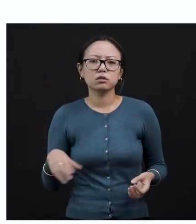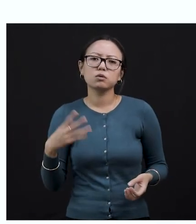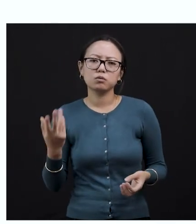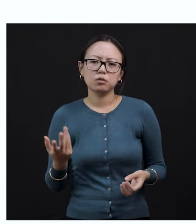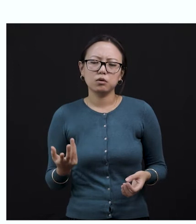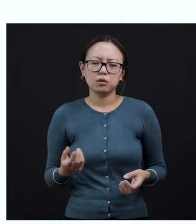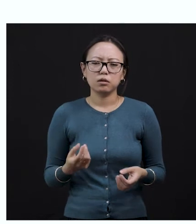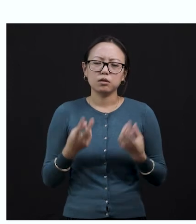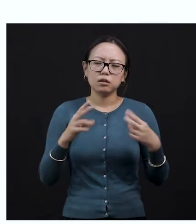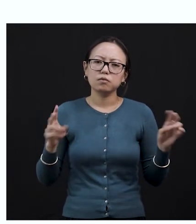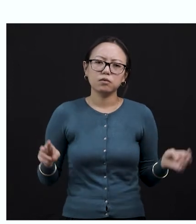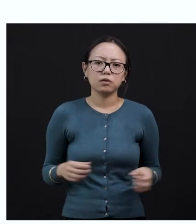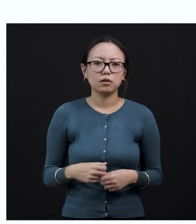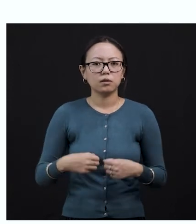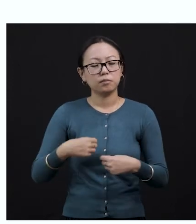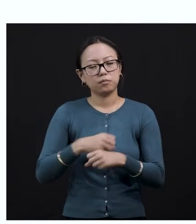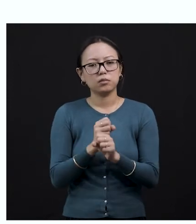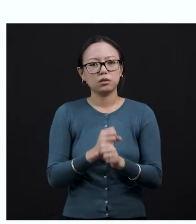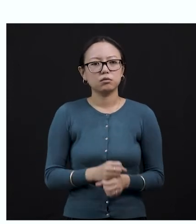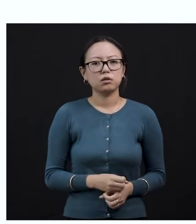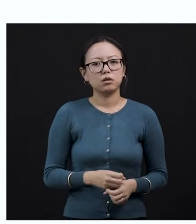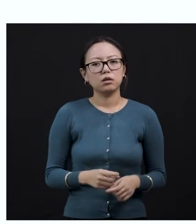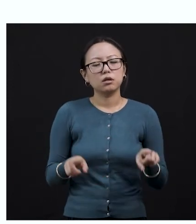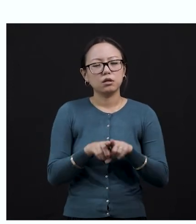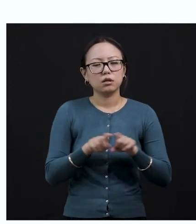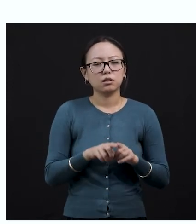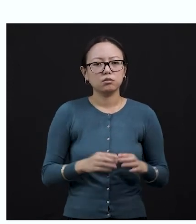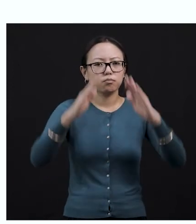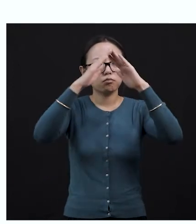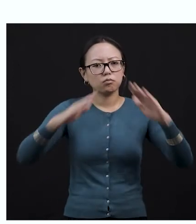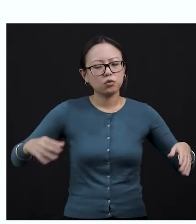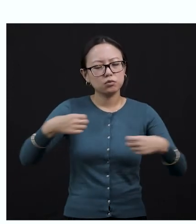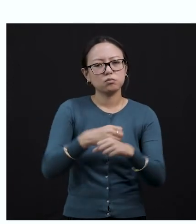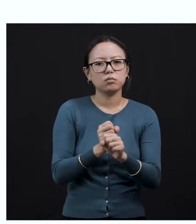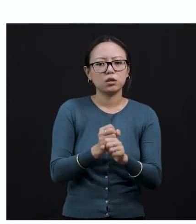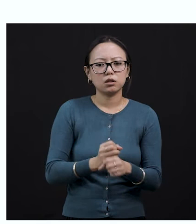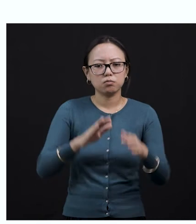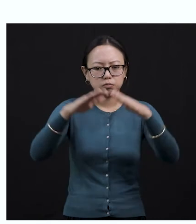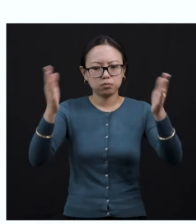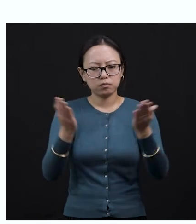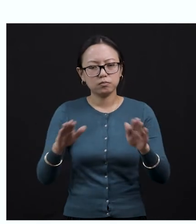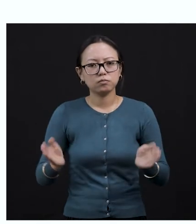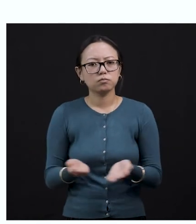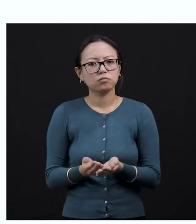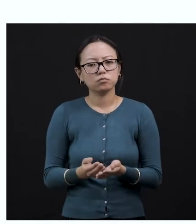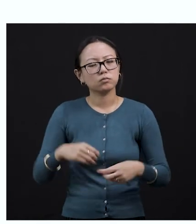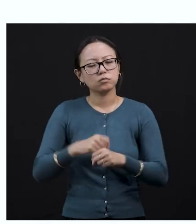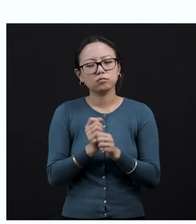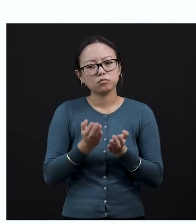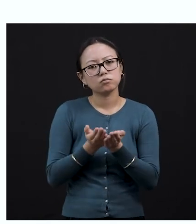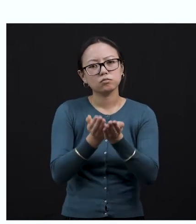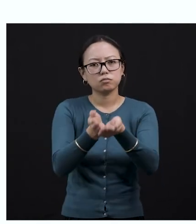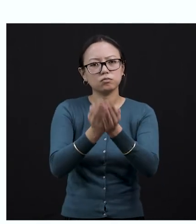or ships, building big things like the ships, or making small things like pots and